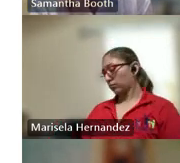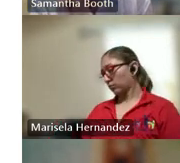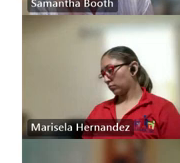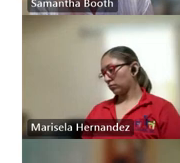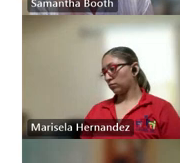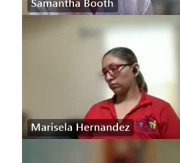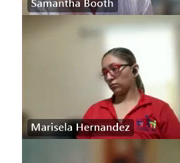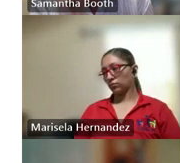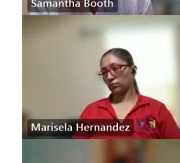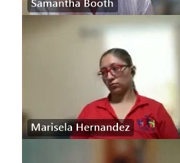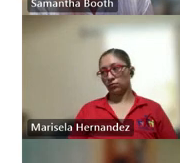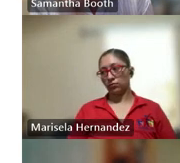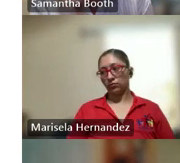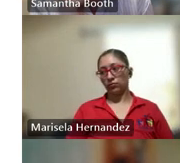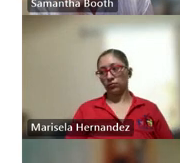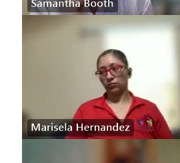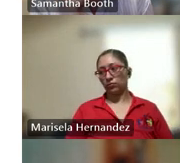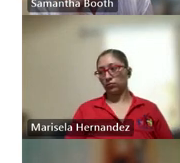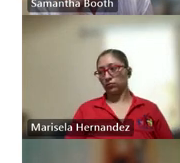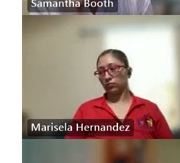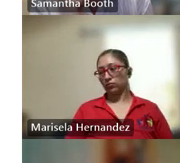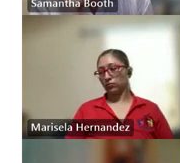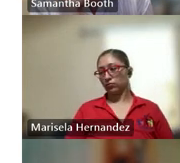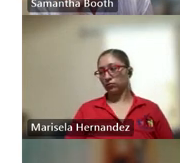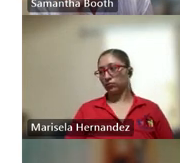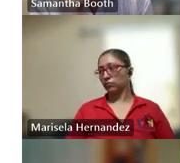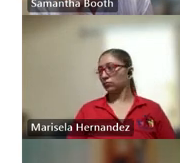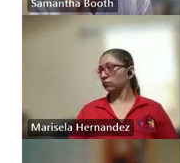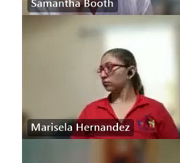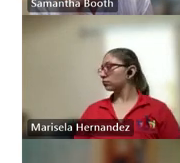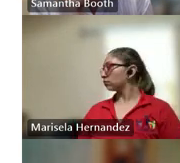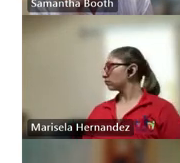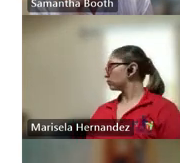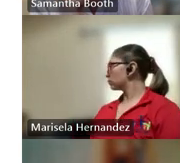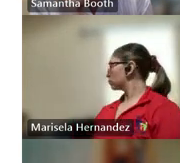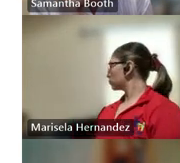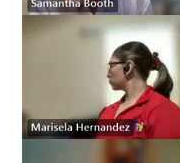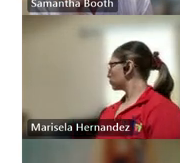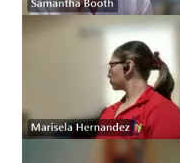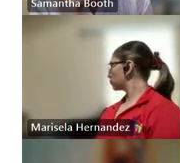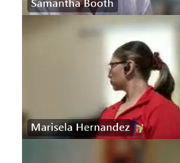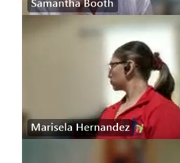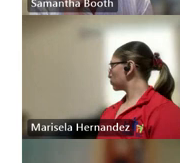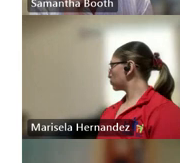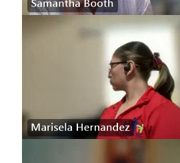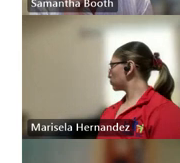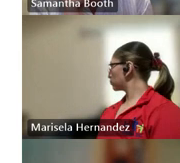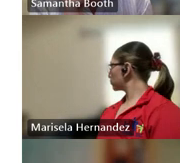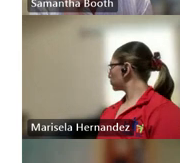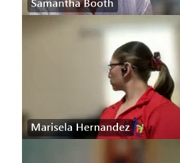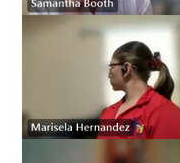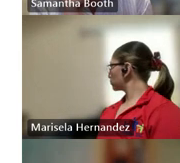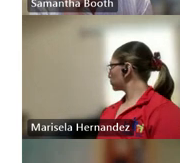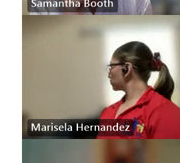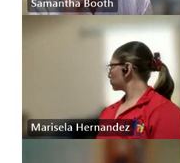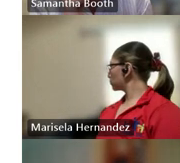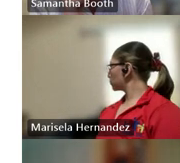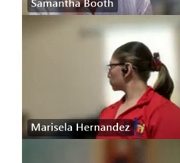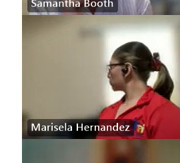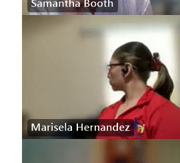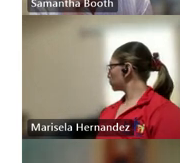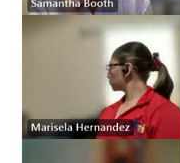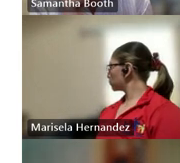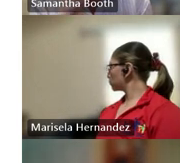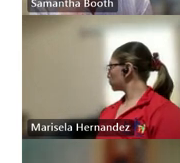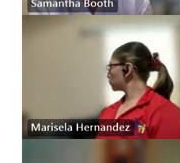particularly NCSHA, to sort of tie the hands of their individual state agencies. And I'll take this opportunity to respond to